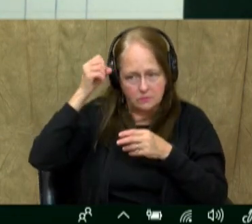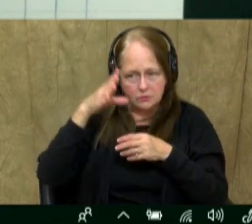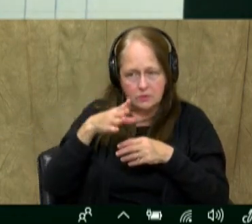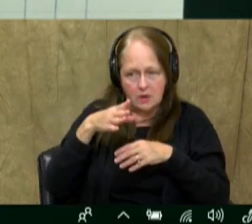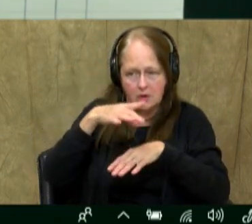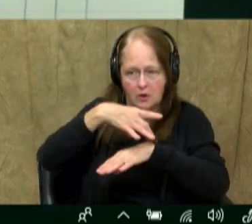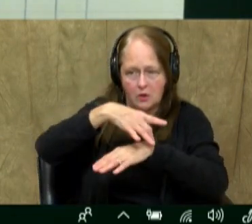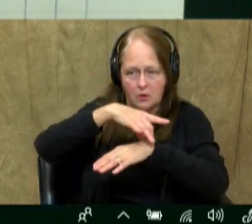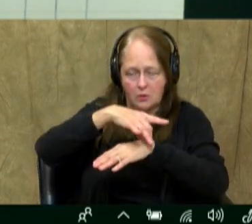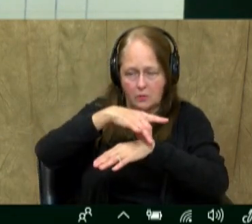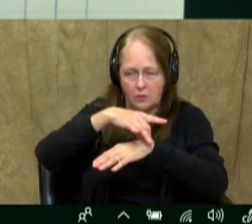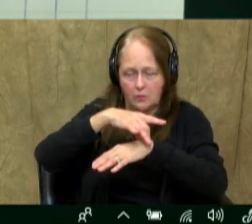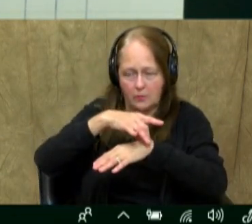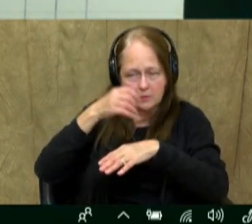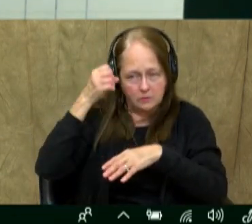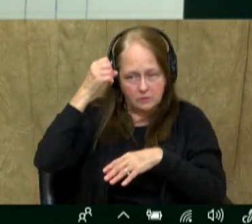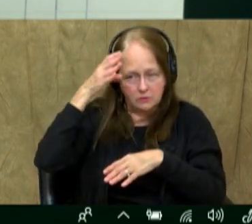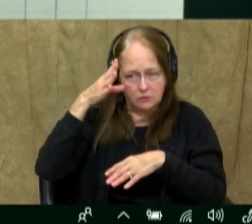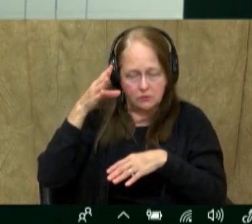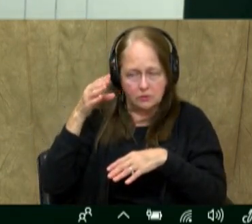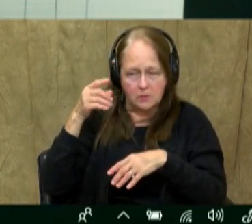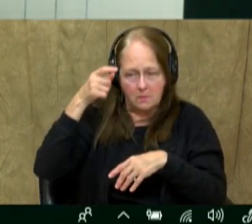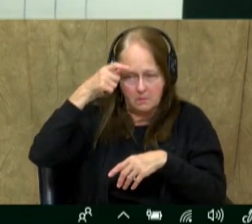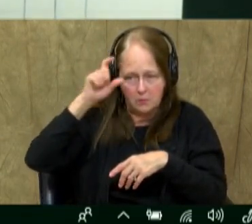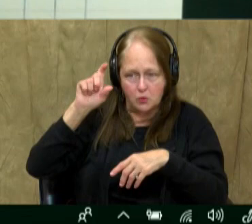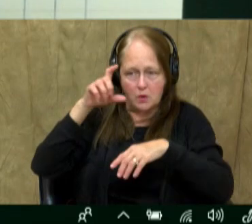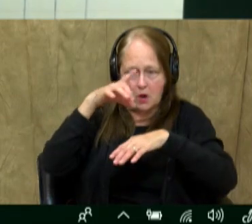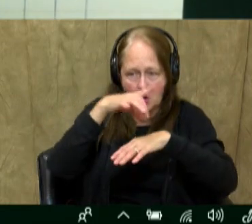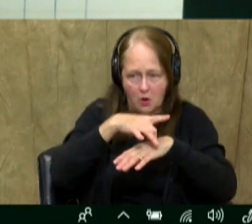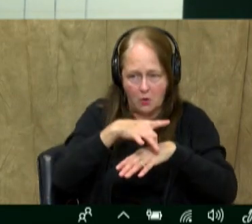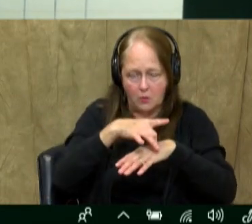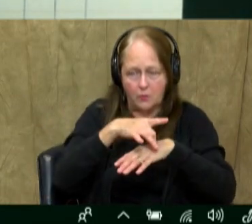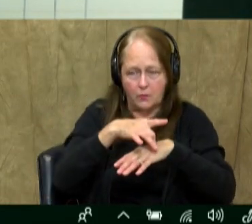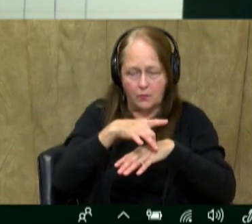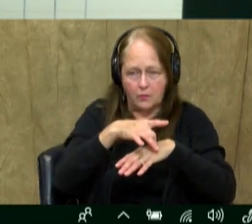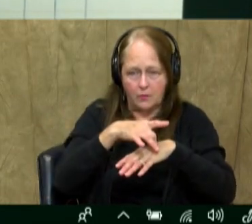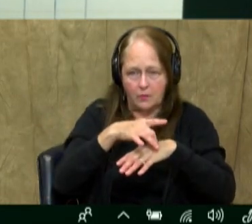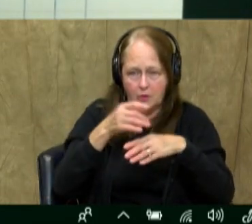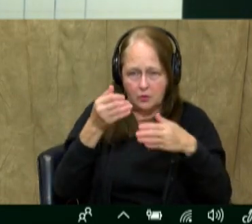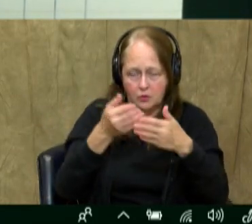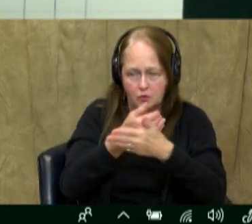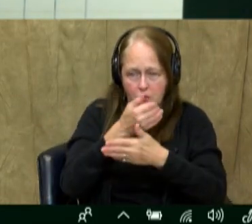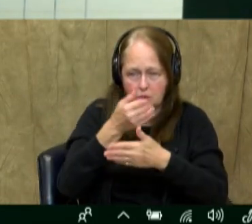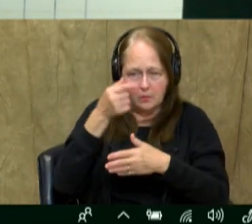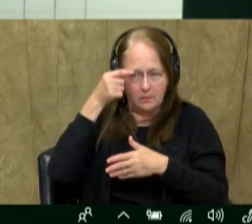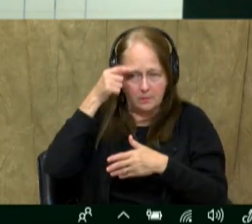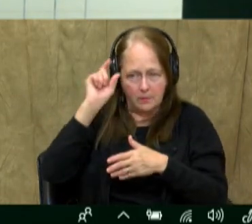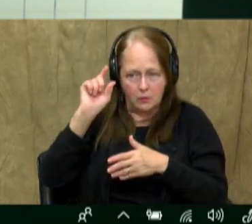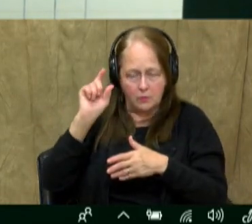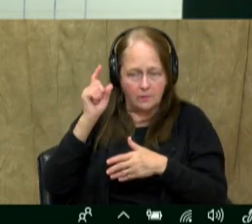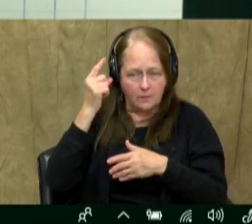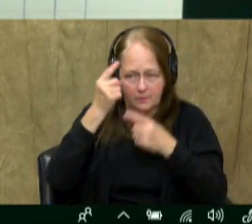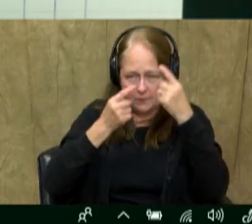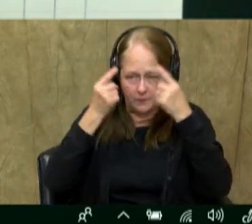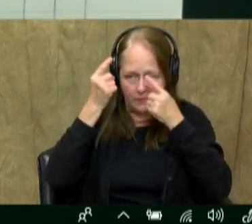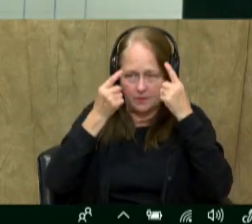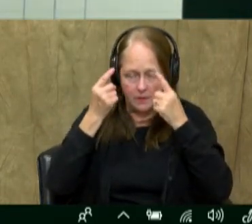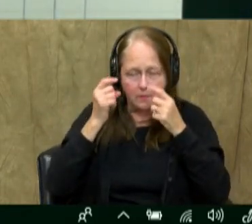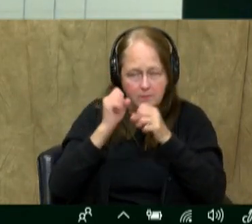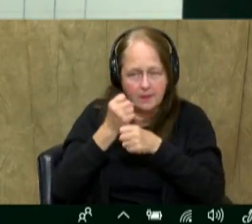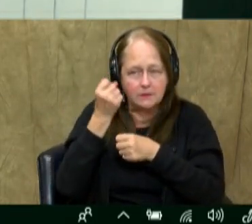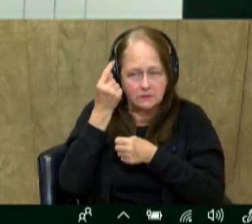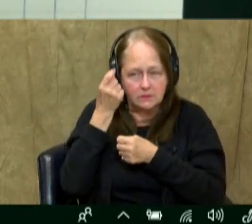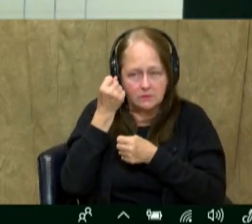the Earth. If it's sun, moon, Earth, that moon is new moon. And think about it. It makes